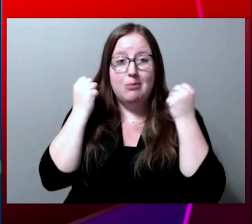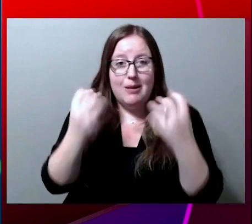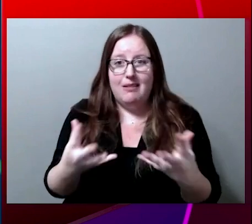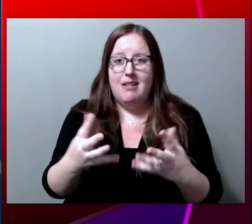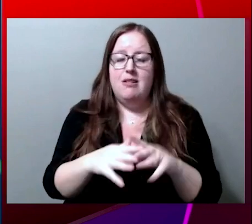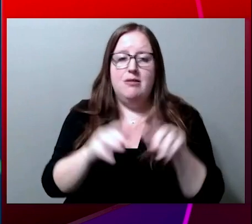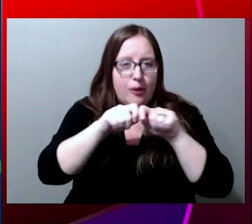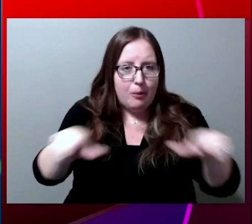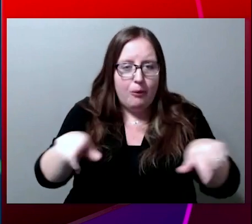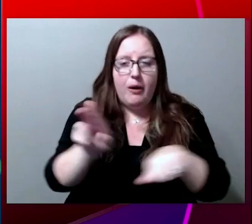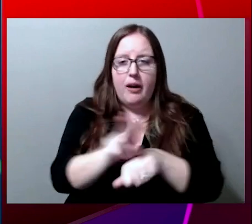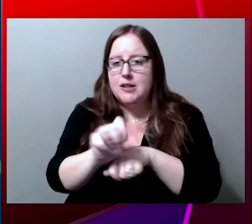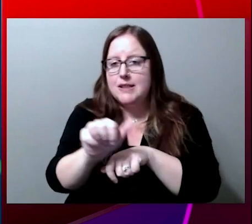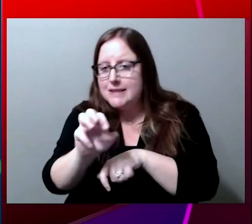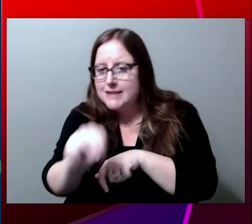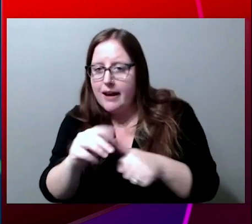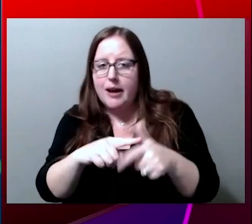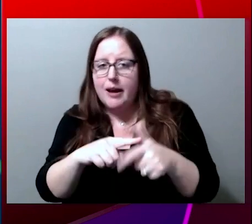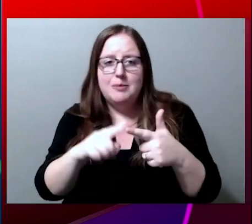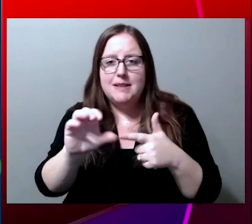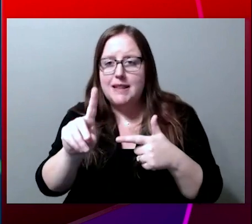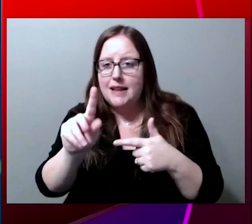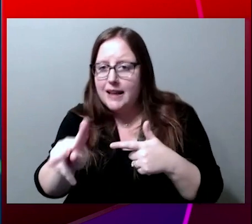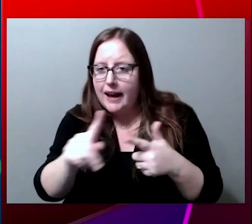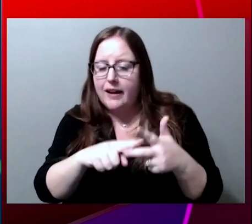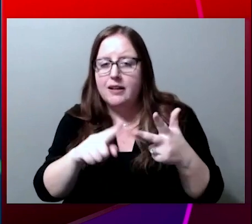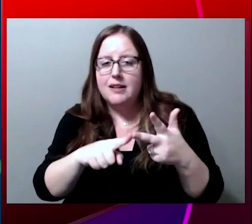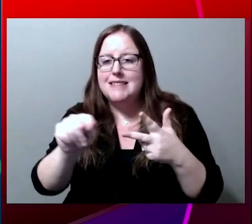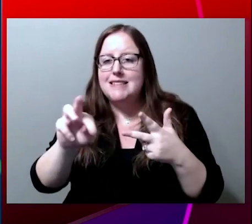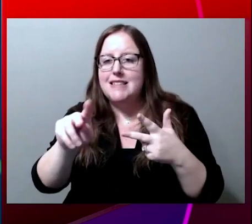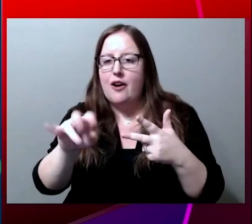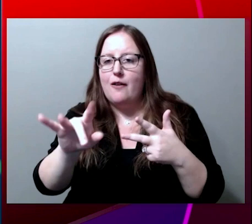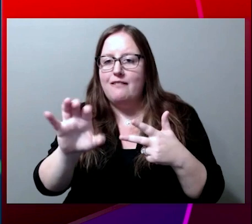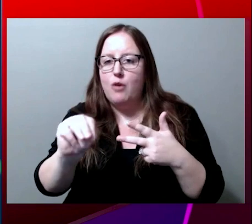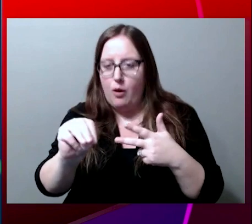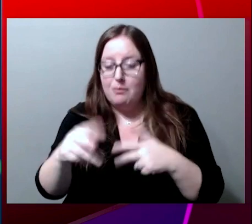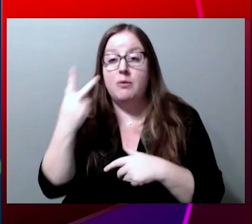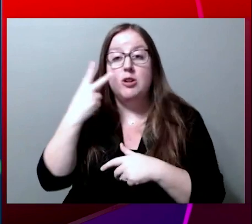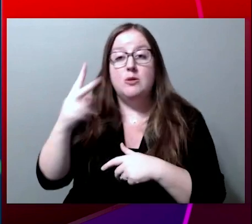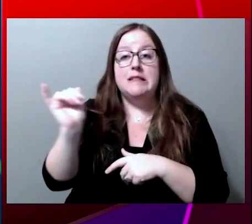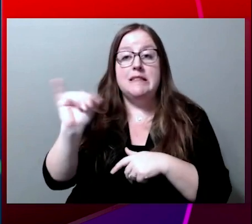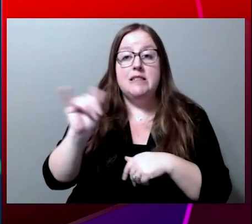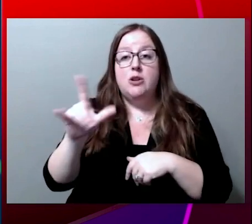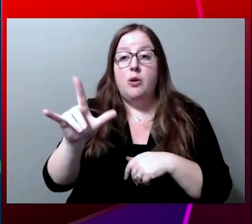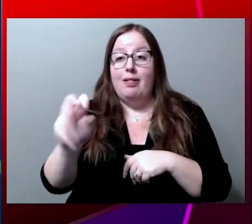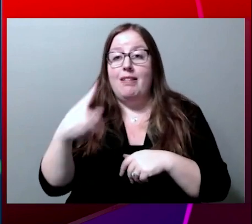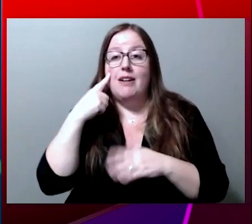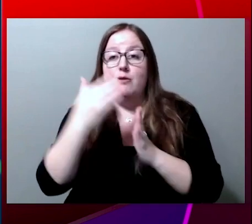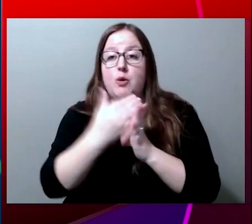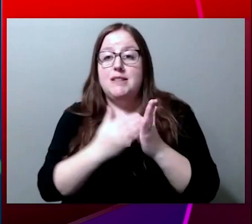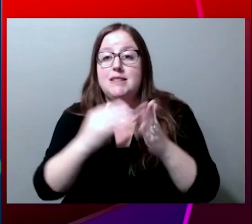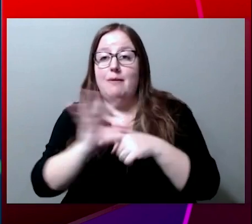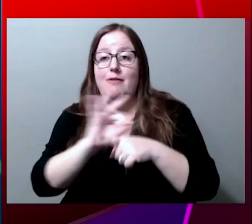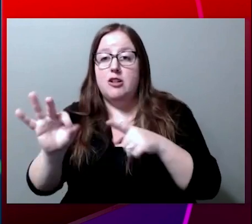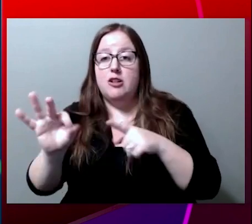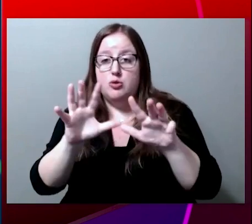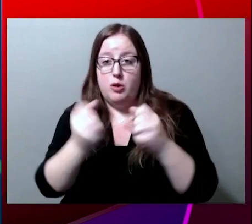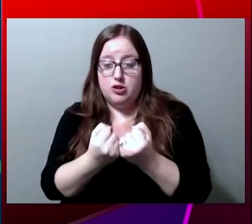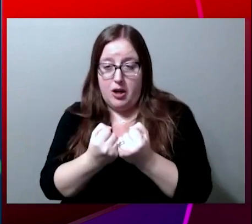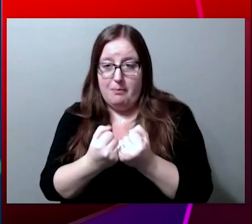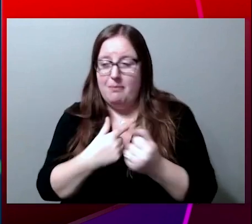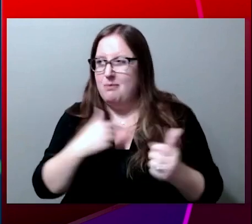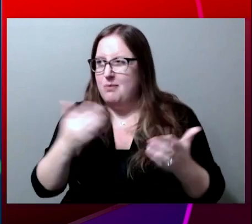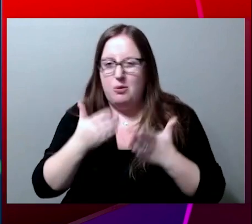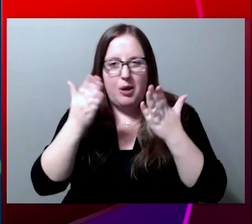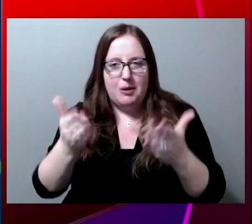using SAM, using CDK, and using Terraform. You'll also see on there a link to the Step Functions workshop. I would highly recommend everyone who